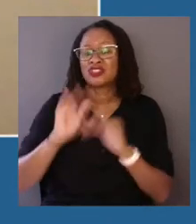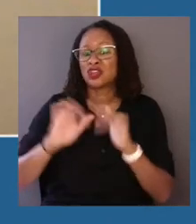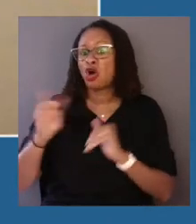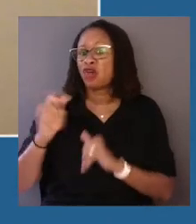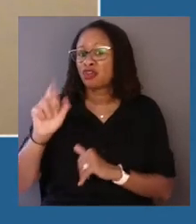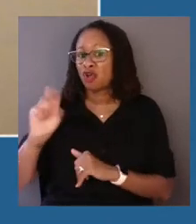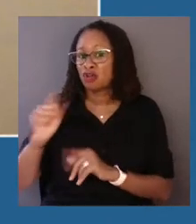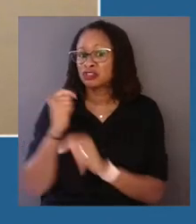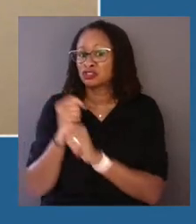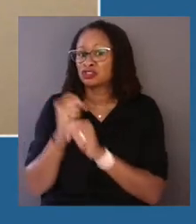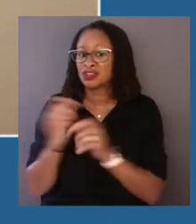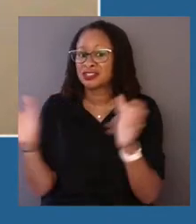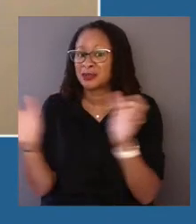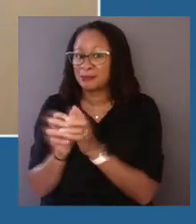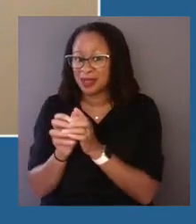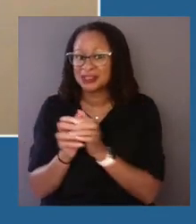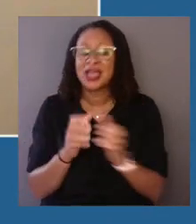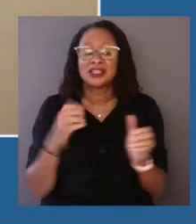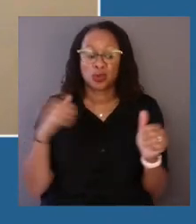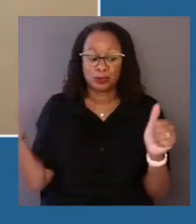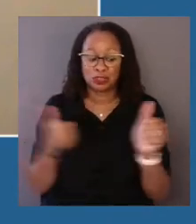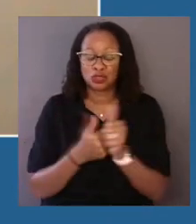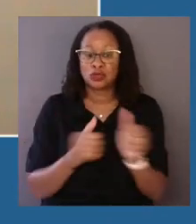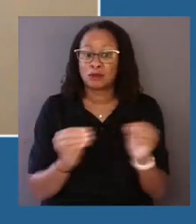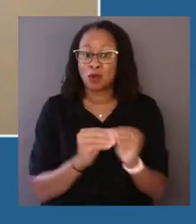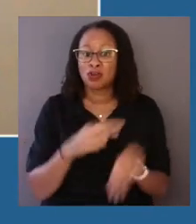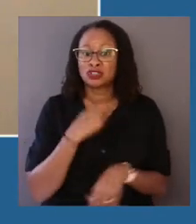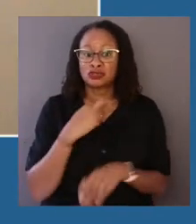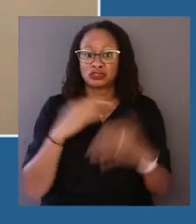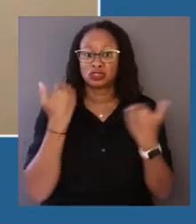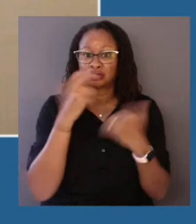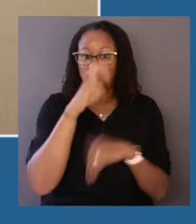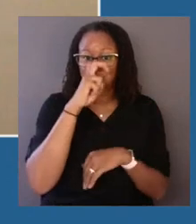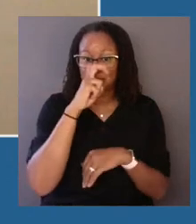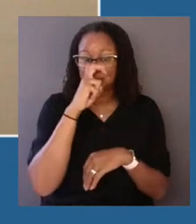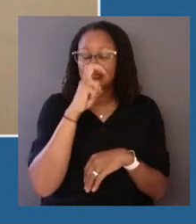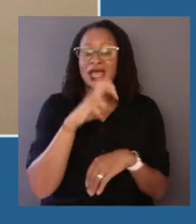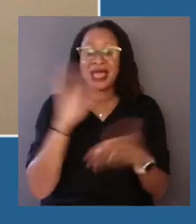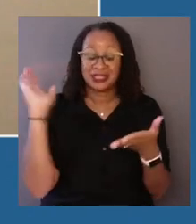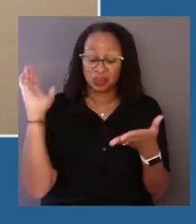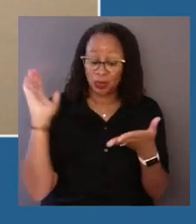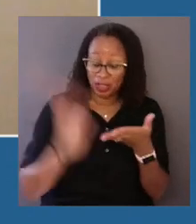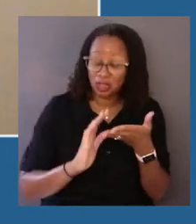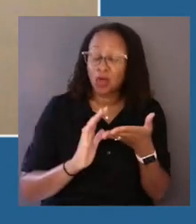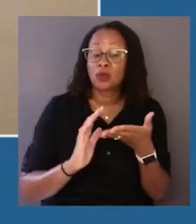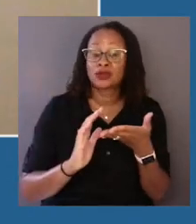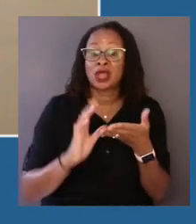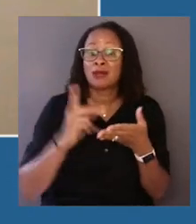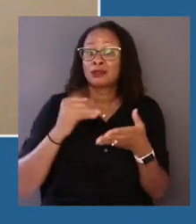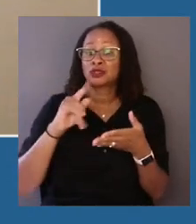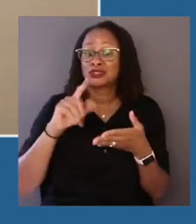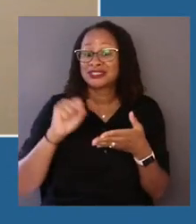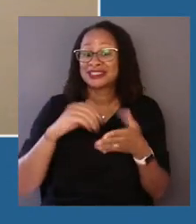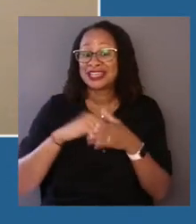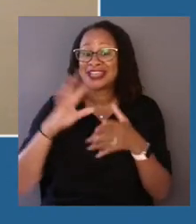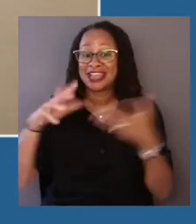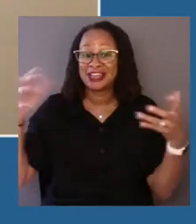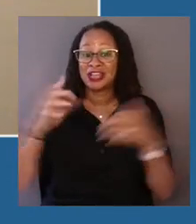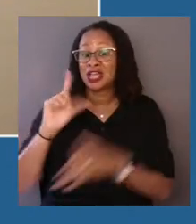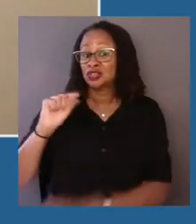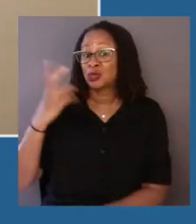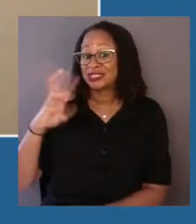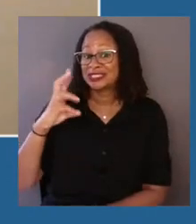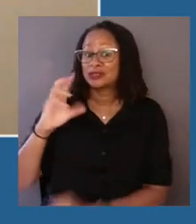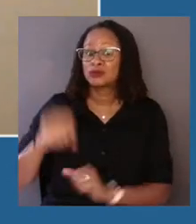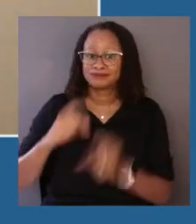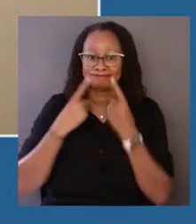pursued stricter regulations and a variety of initiatives to lower pollutants in the city's air. And by 2016, we were able to announce that